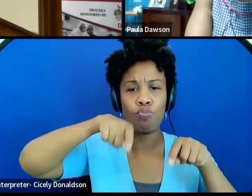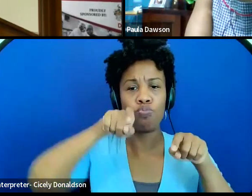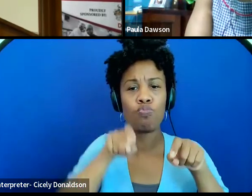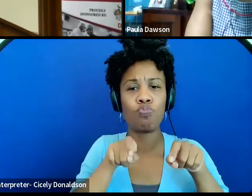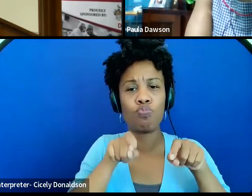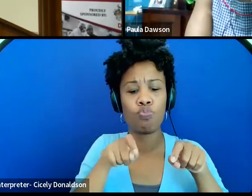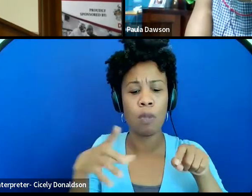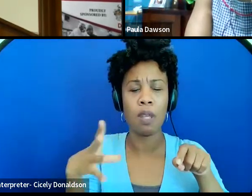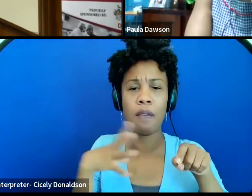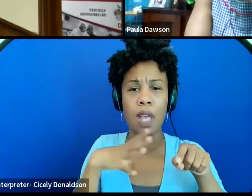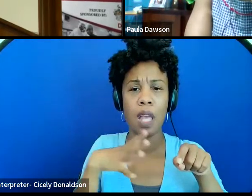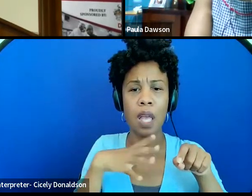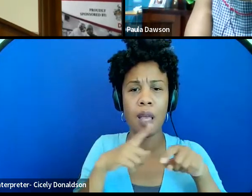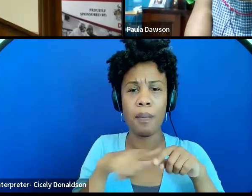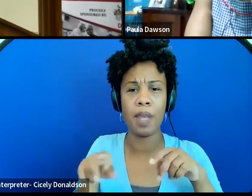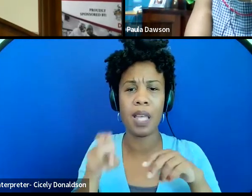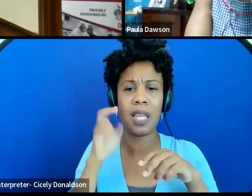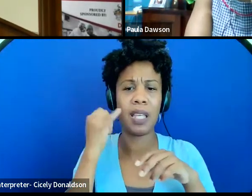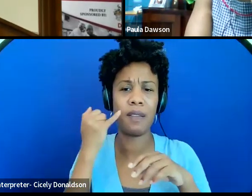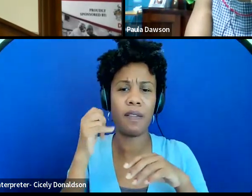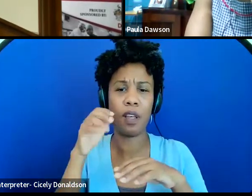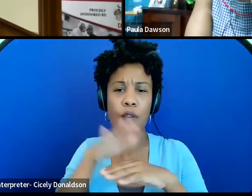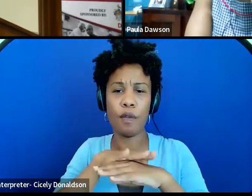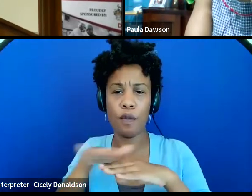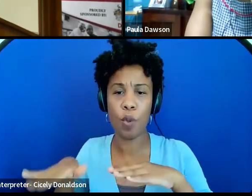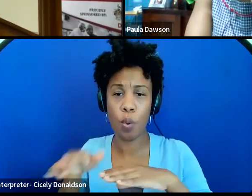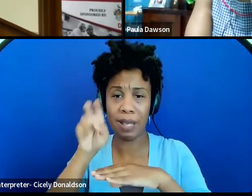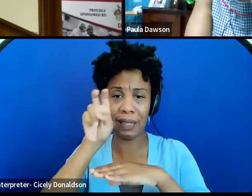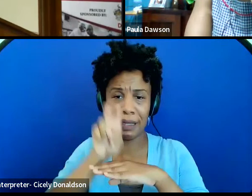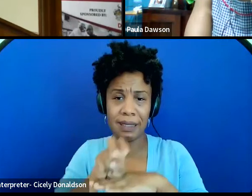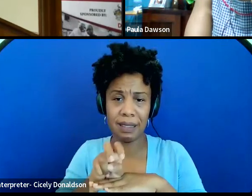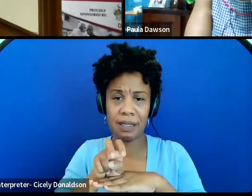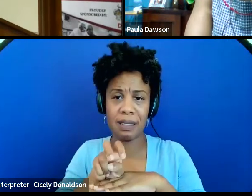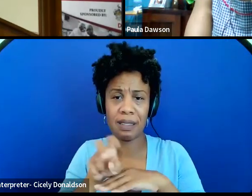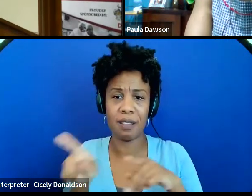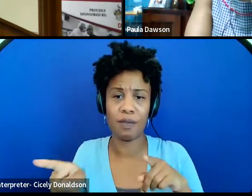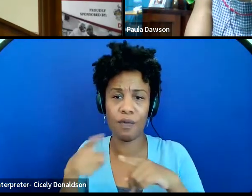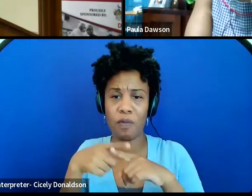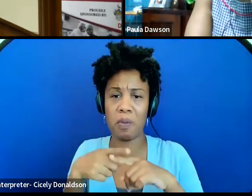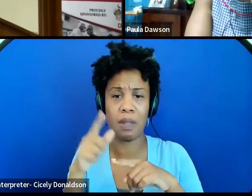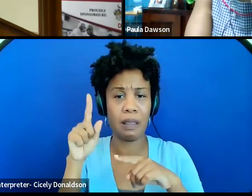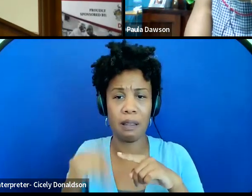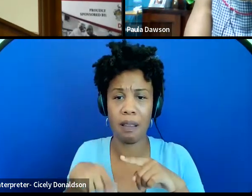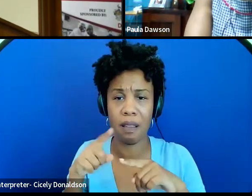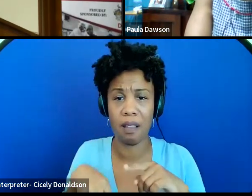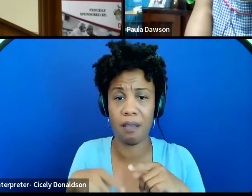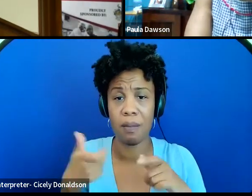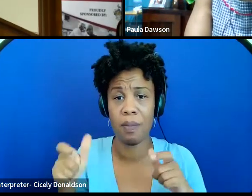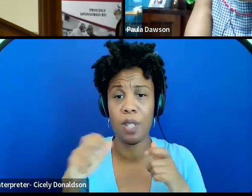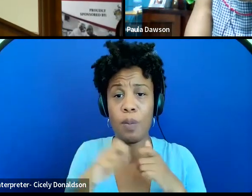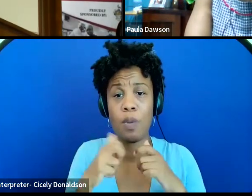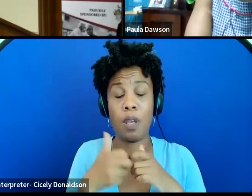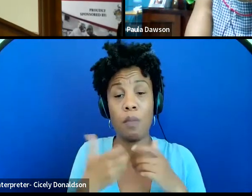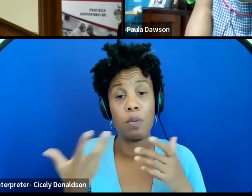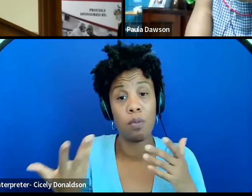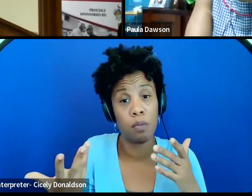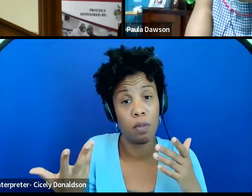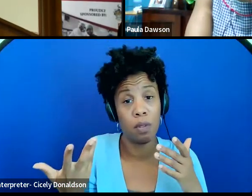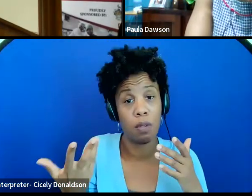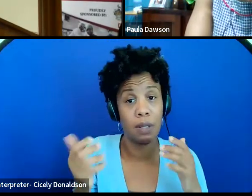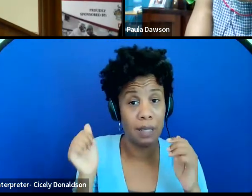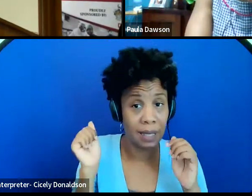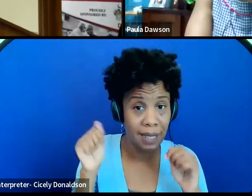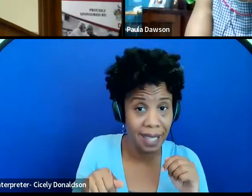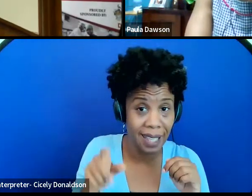sitting on her buttocks and folding her legs so it's a big problem. So I wouldn't mind if Dr.